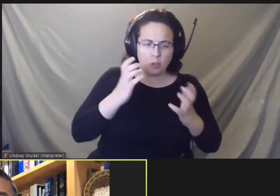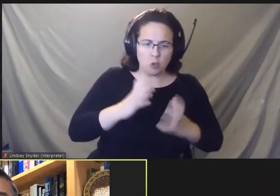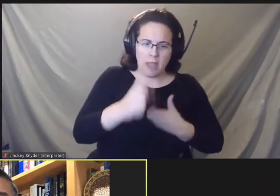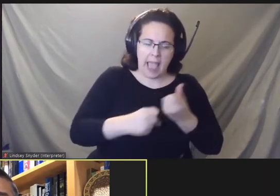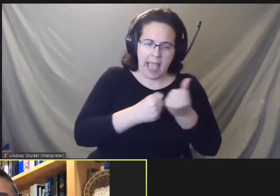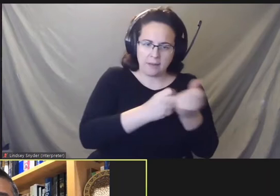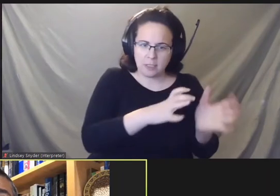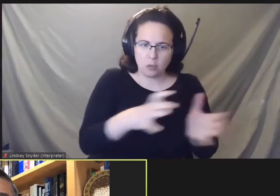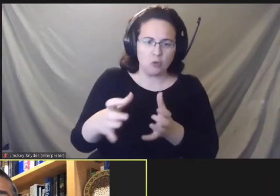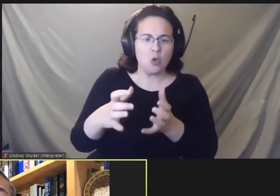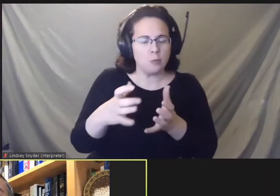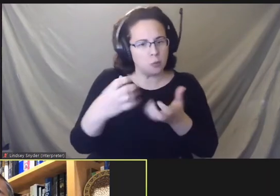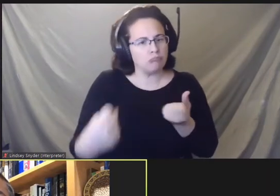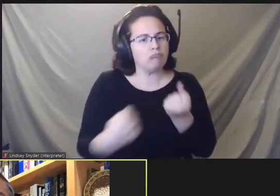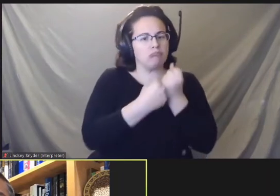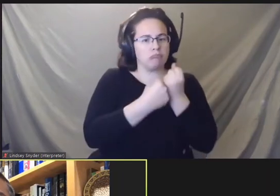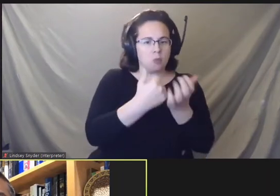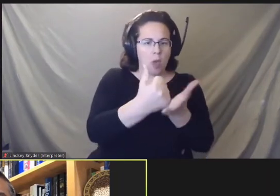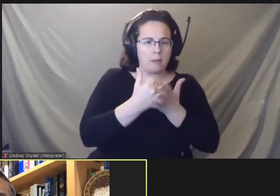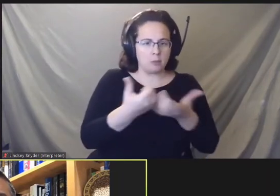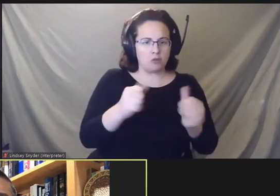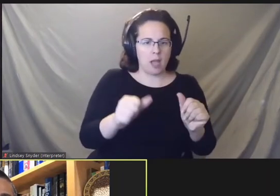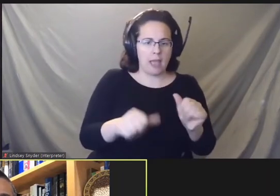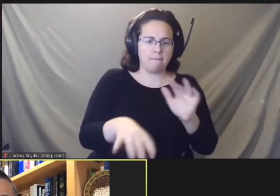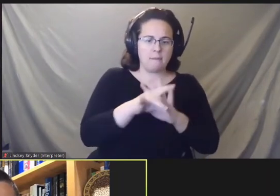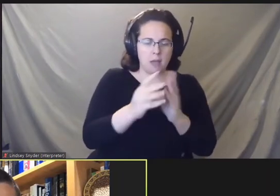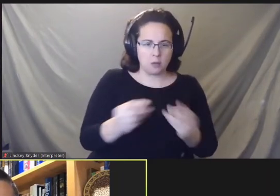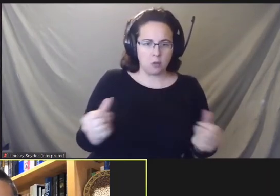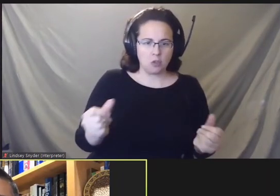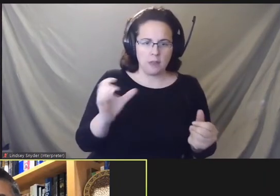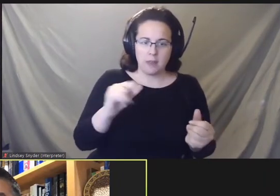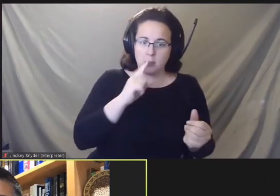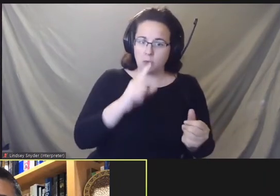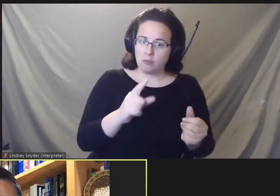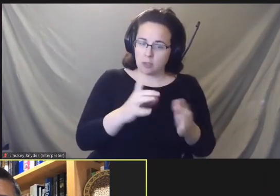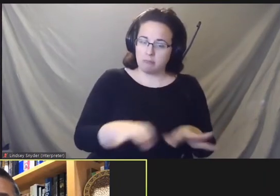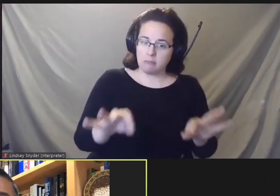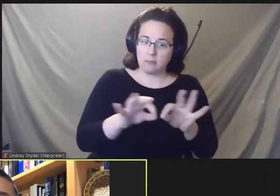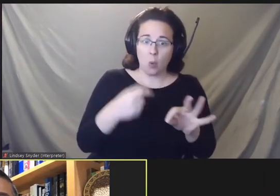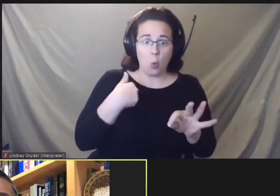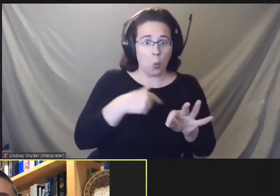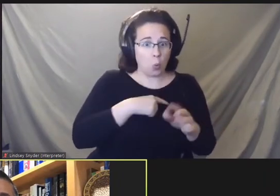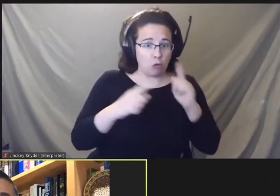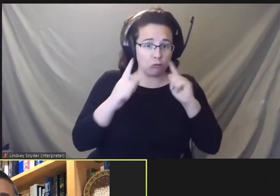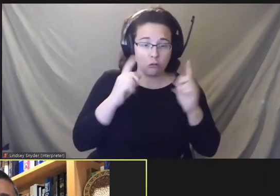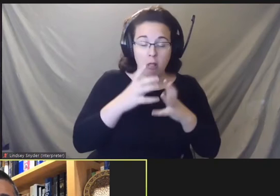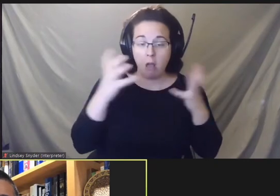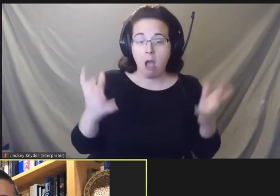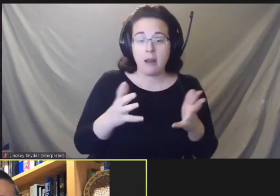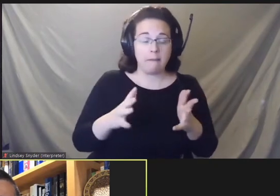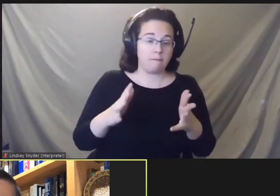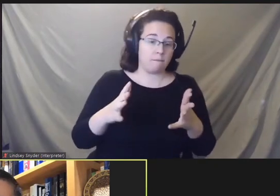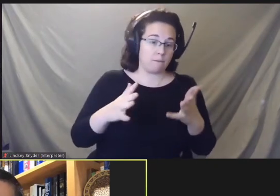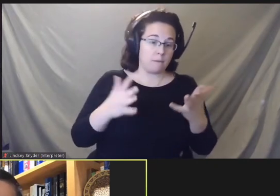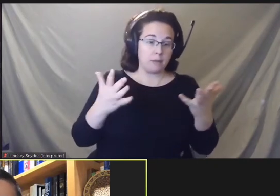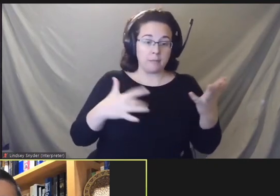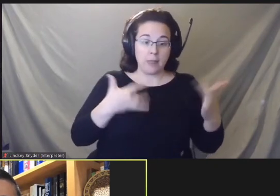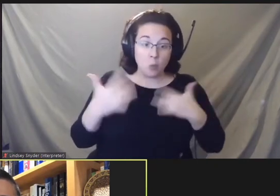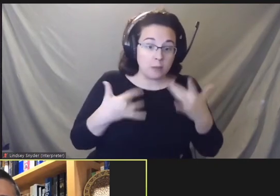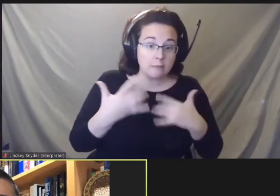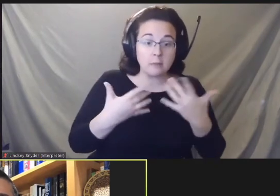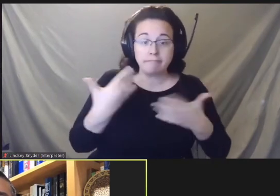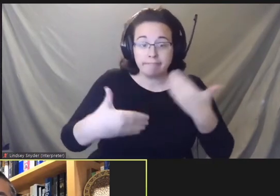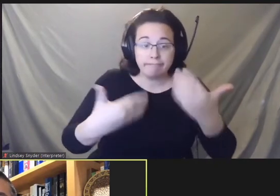them try to find solutions. It really meant a lot. And so the enthusiasm we heard in that room for some of the work we've been doing on robocalls, I'm sure